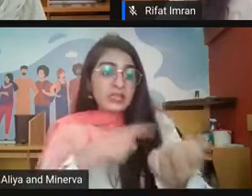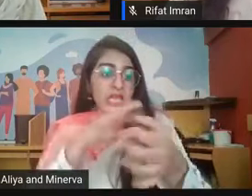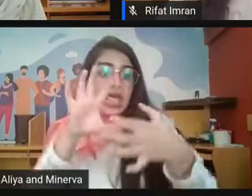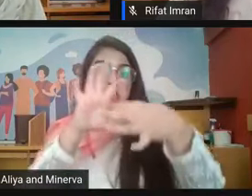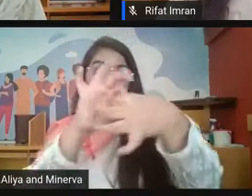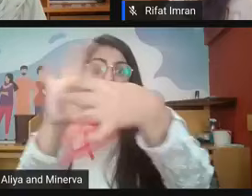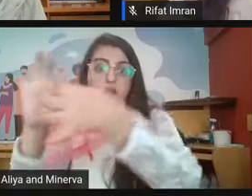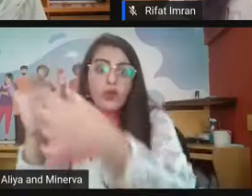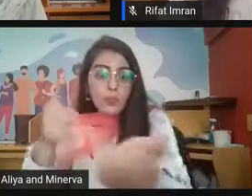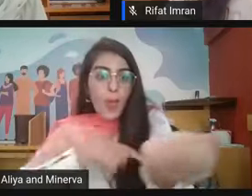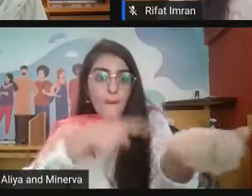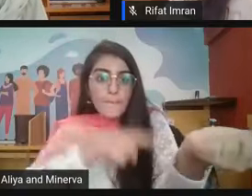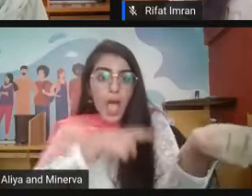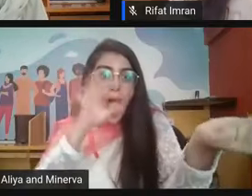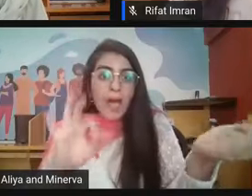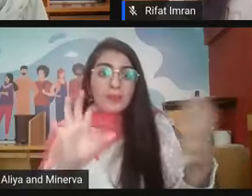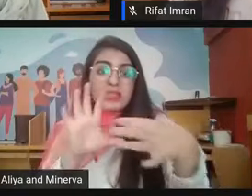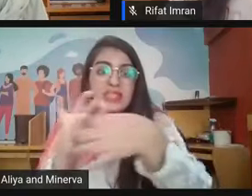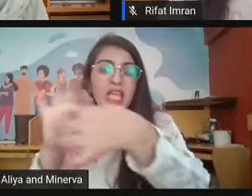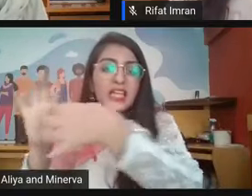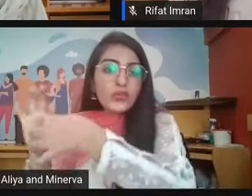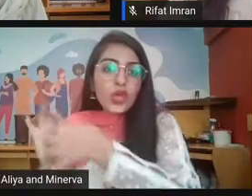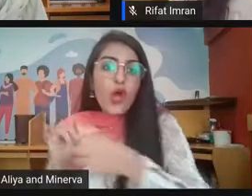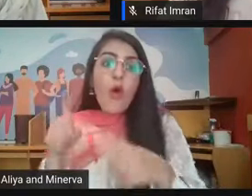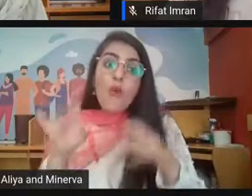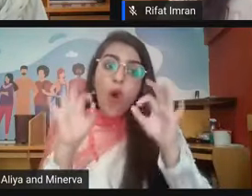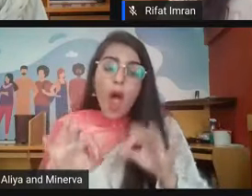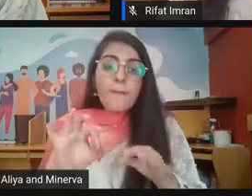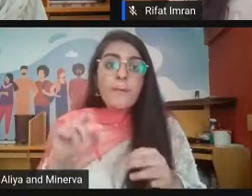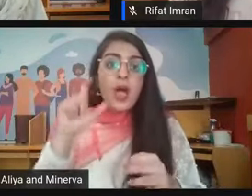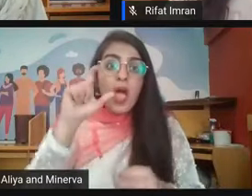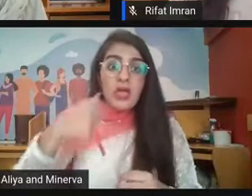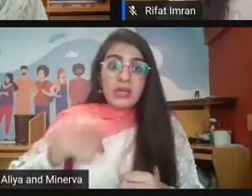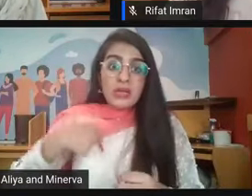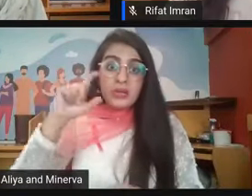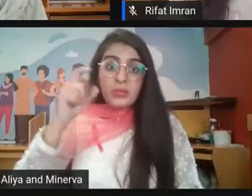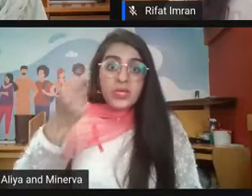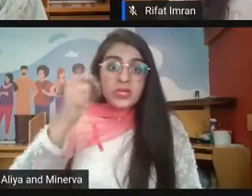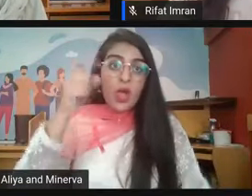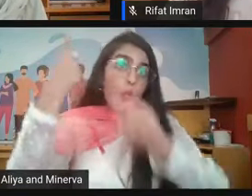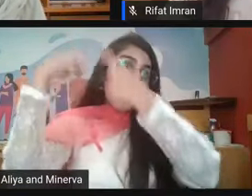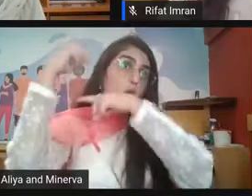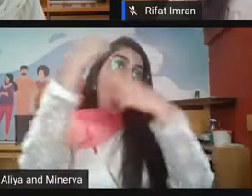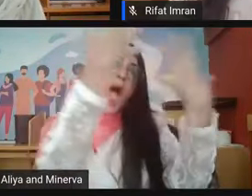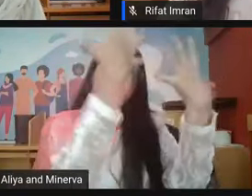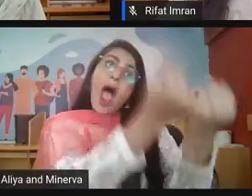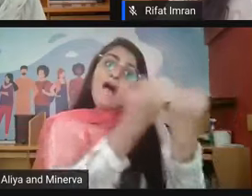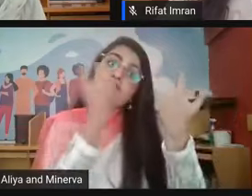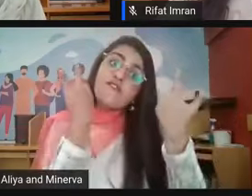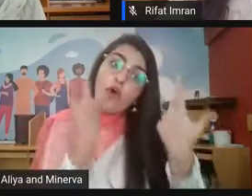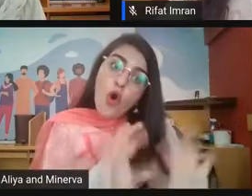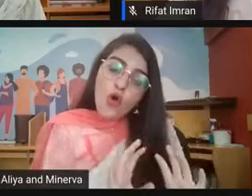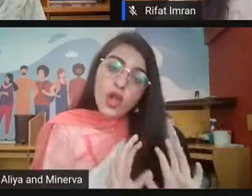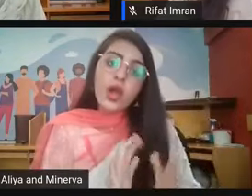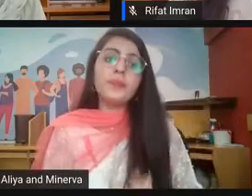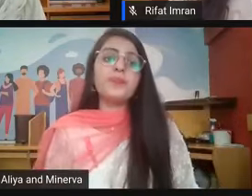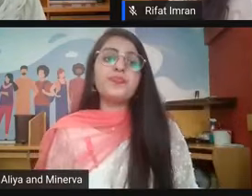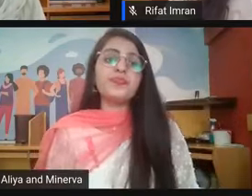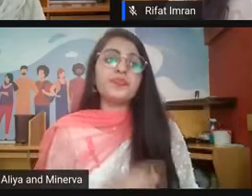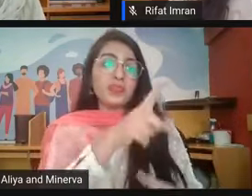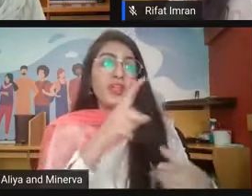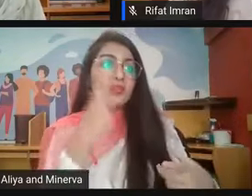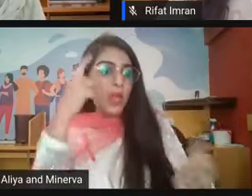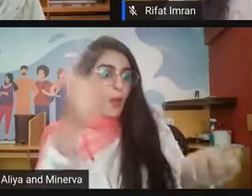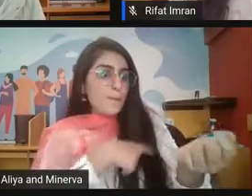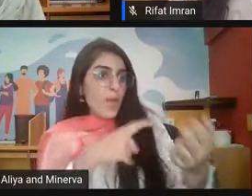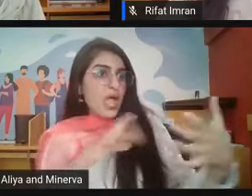in the family. So, if somebody has breast cancer history in their family related to people who are related